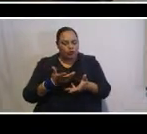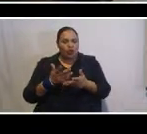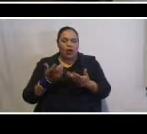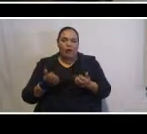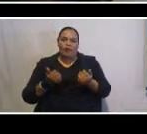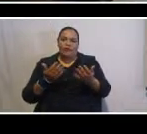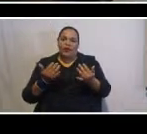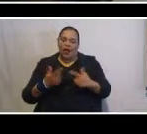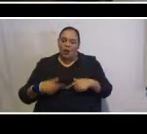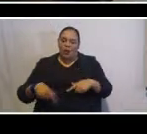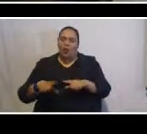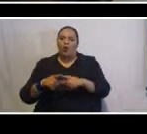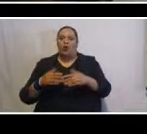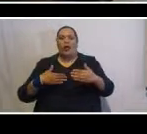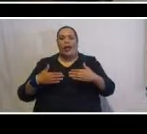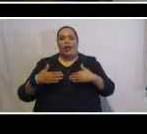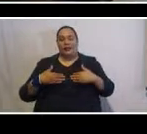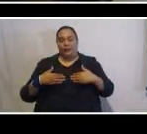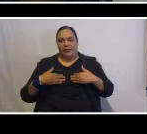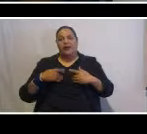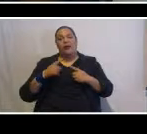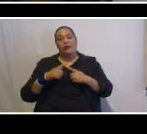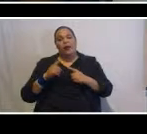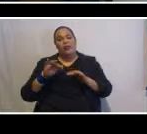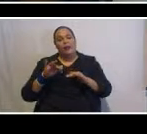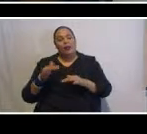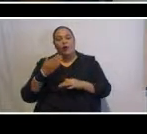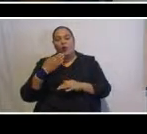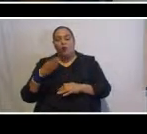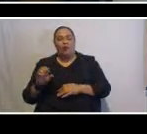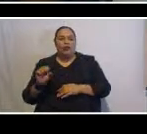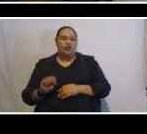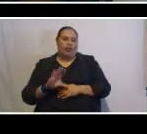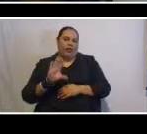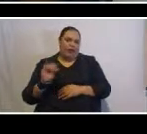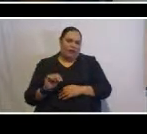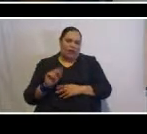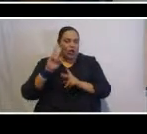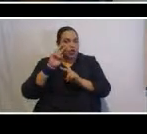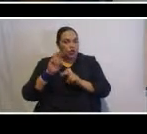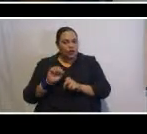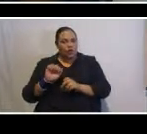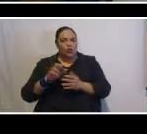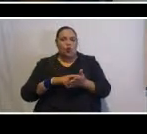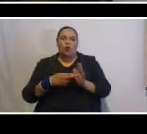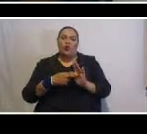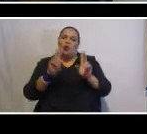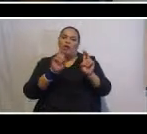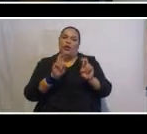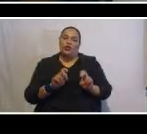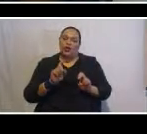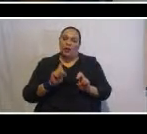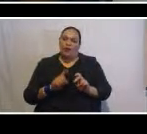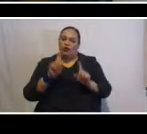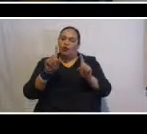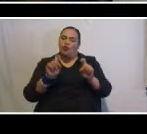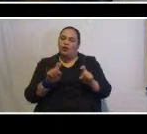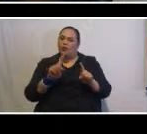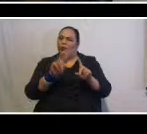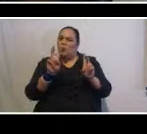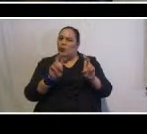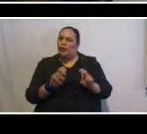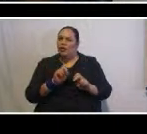provisional and local administrations and the people of South Africa. Review of the role of Eskom and of the principle of